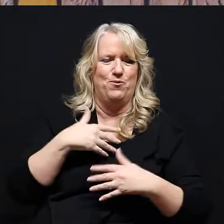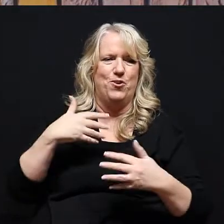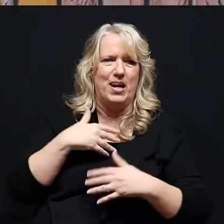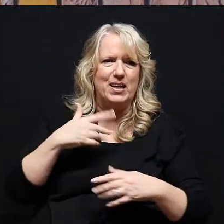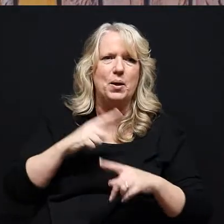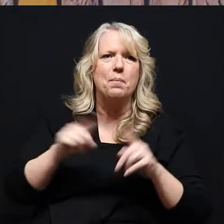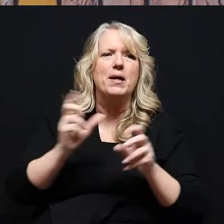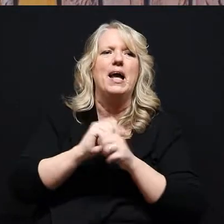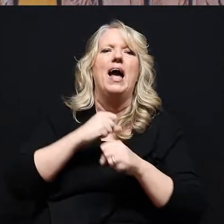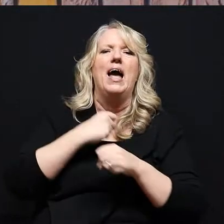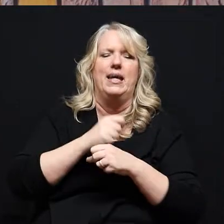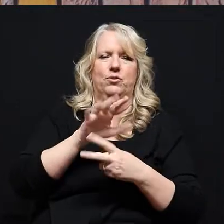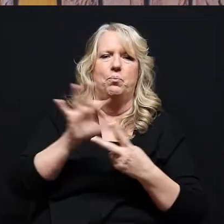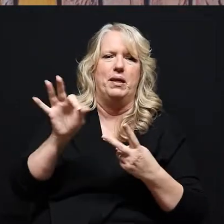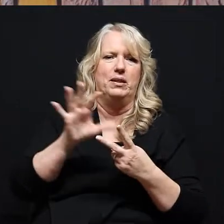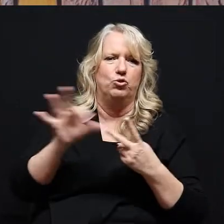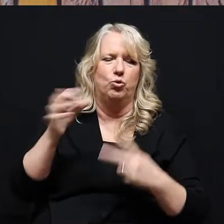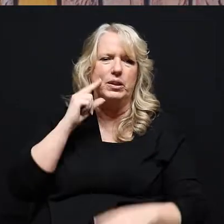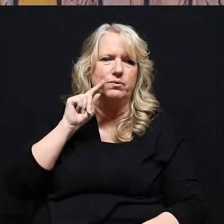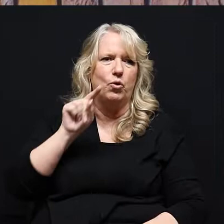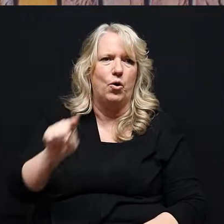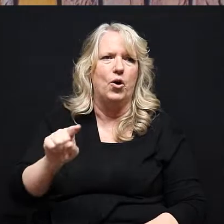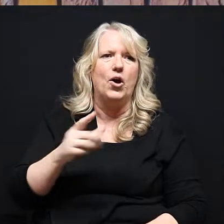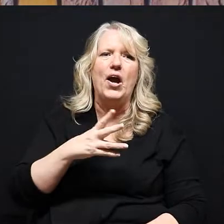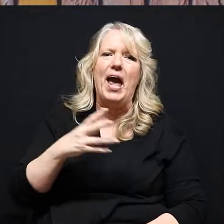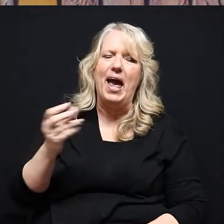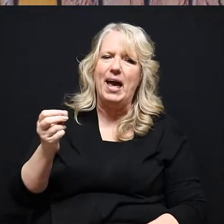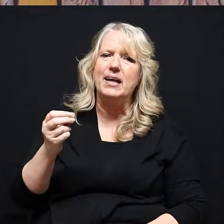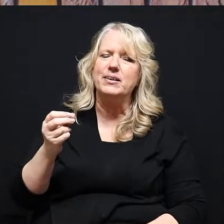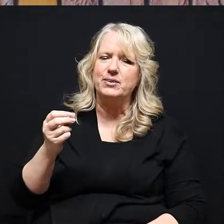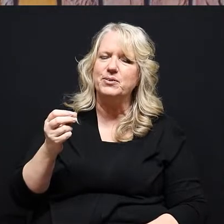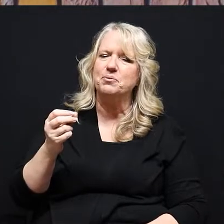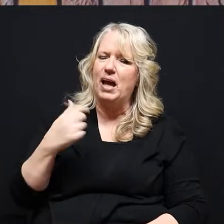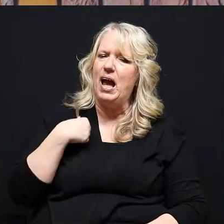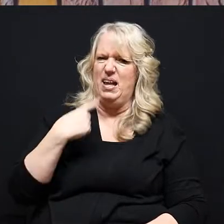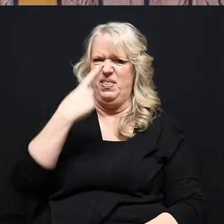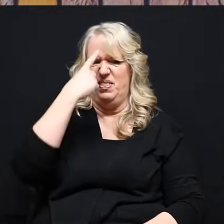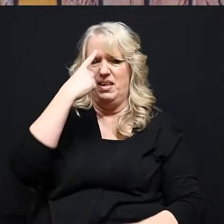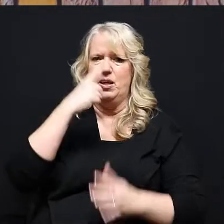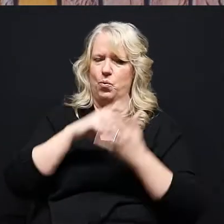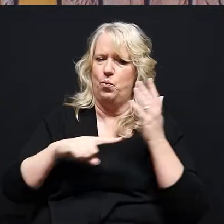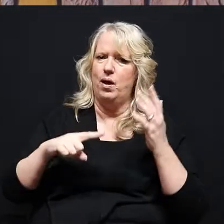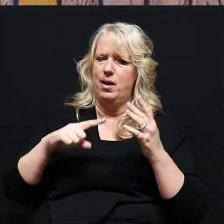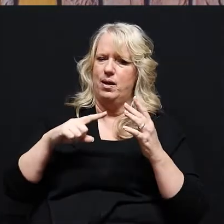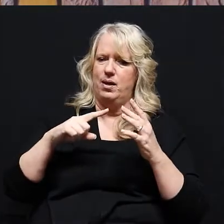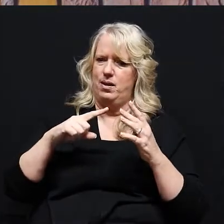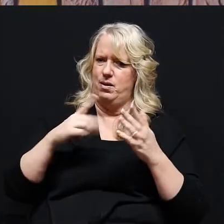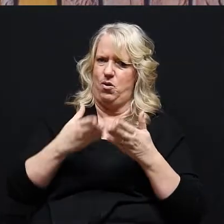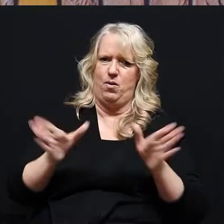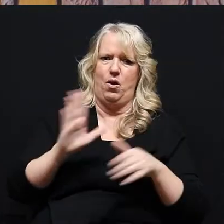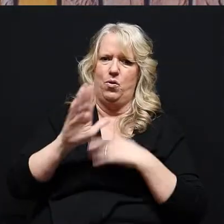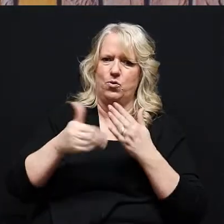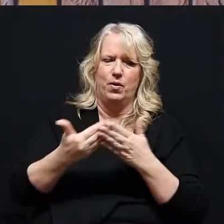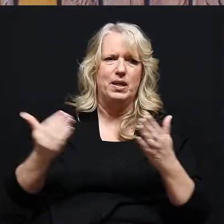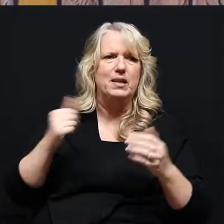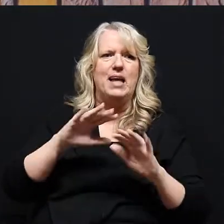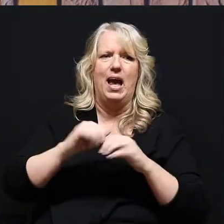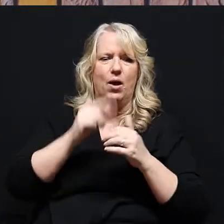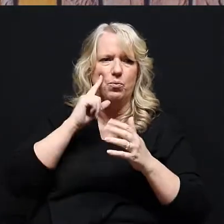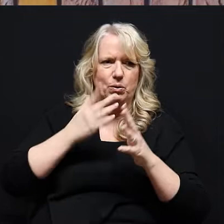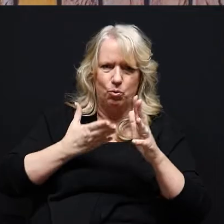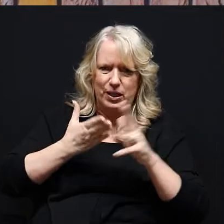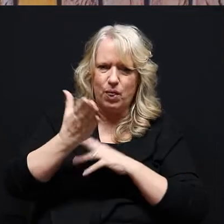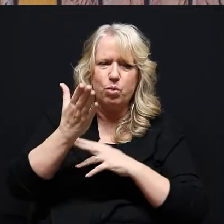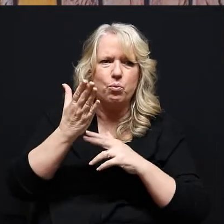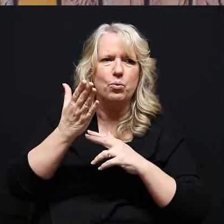I had to make a choice for her. And I think that's what this whole thing has been about, and the only way we're going to get through this